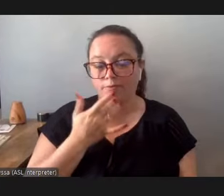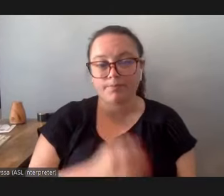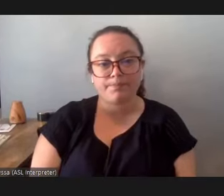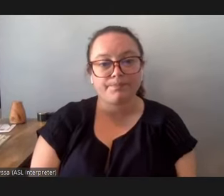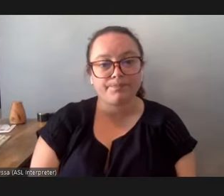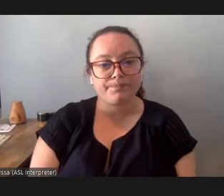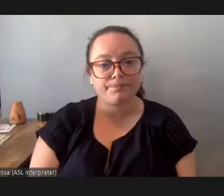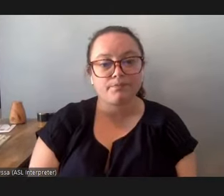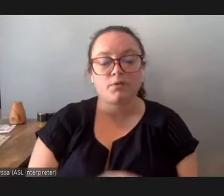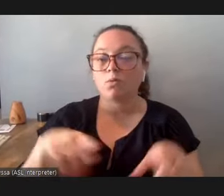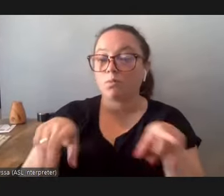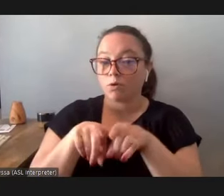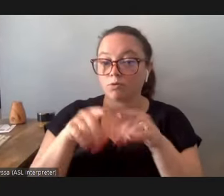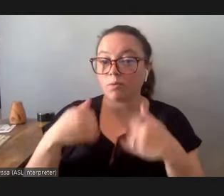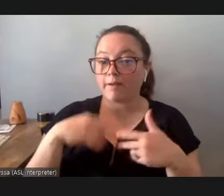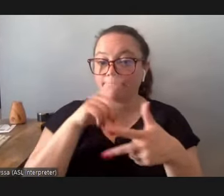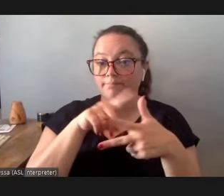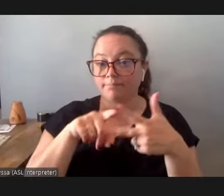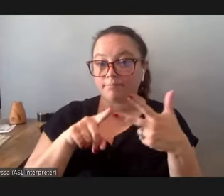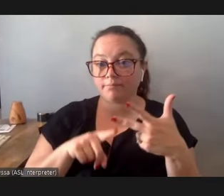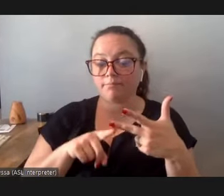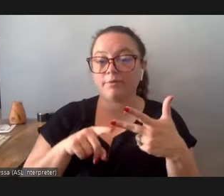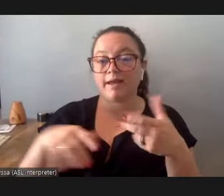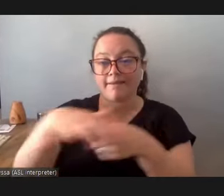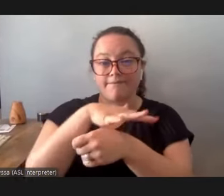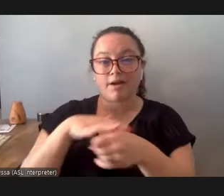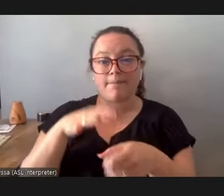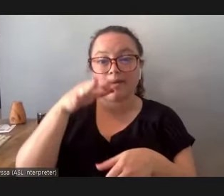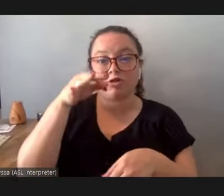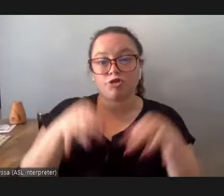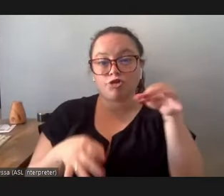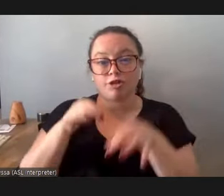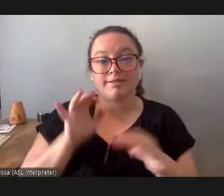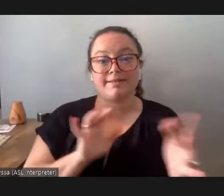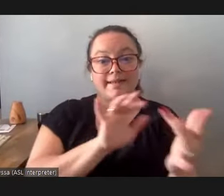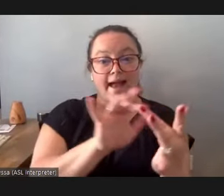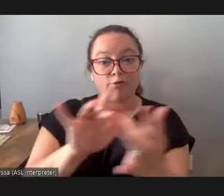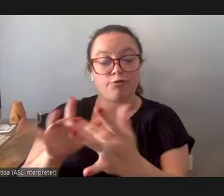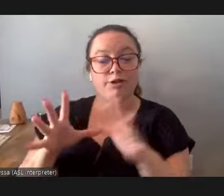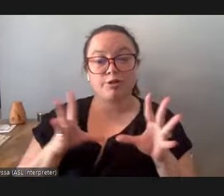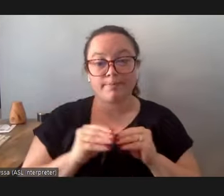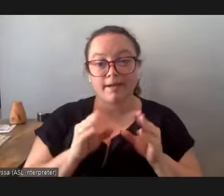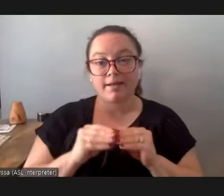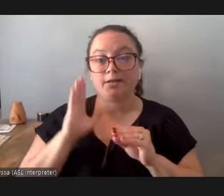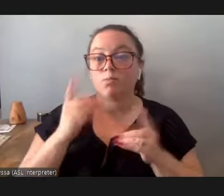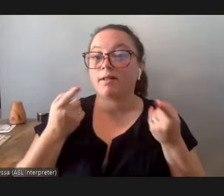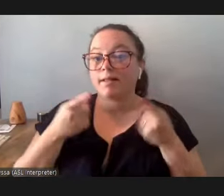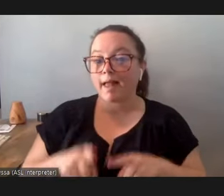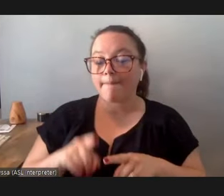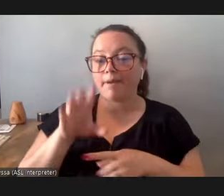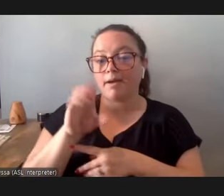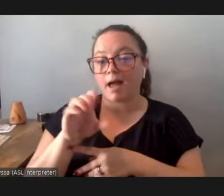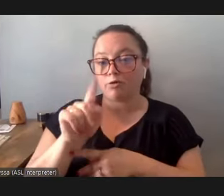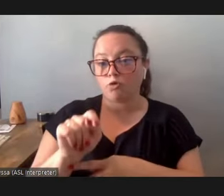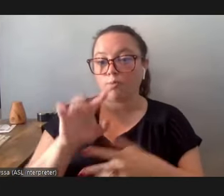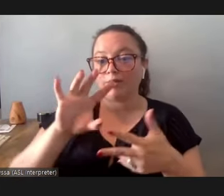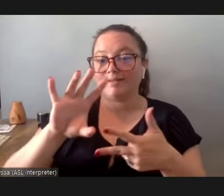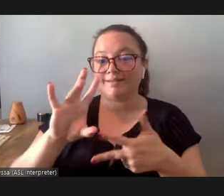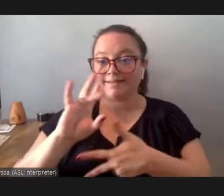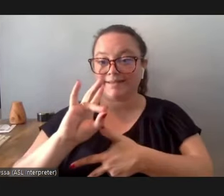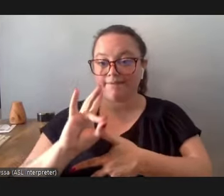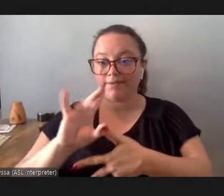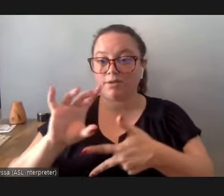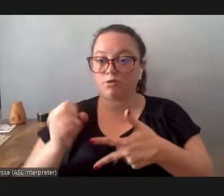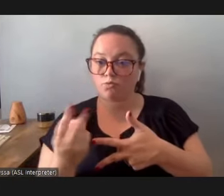We also have the three environmental justice outreach meetings, webinars. Those will be occurring on October 7th, 12th, and 13th with